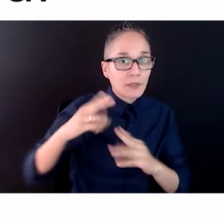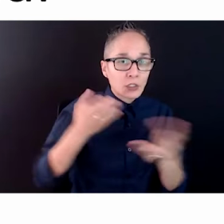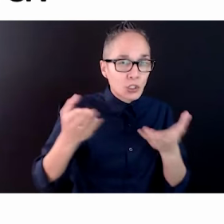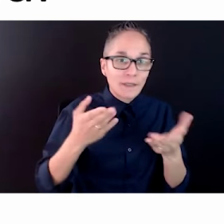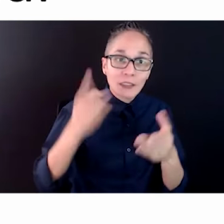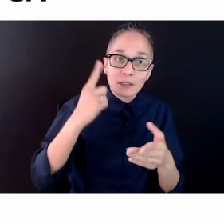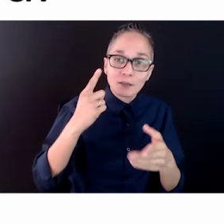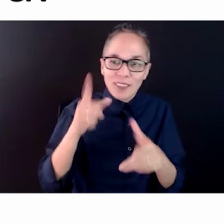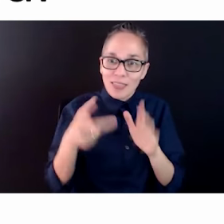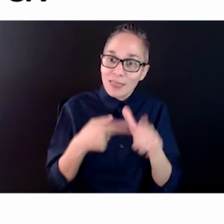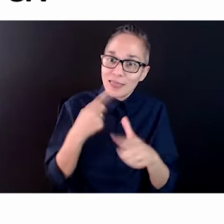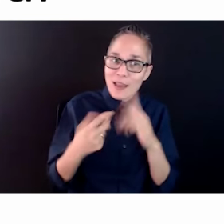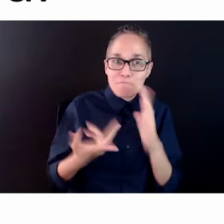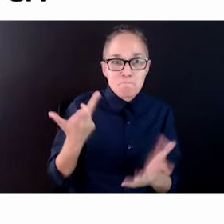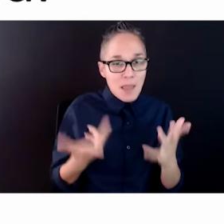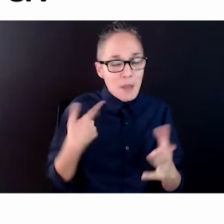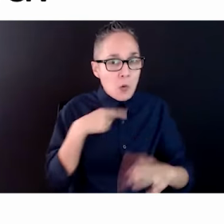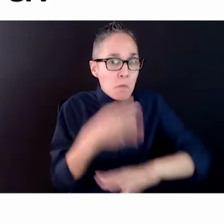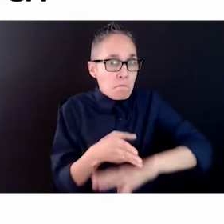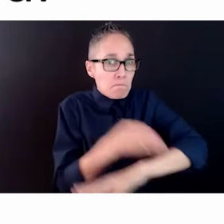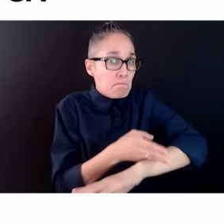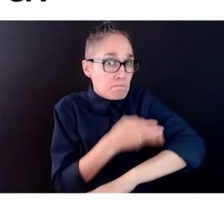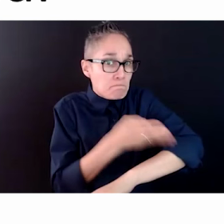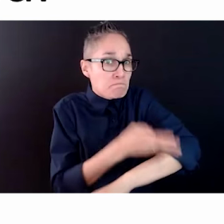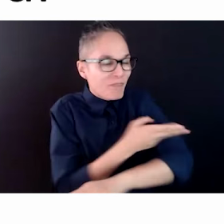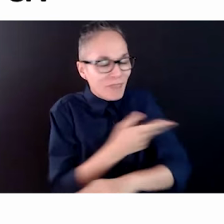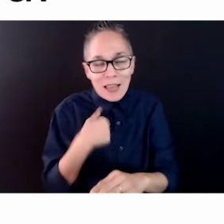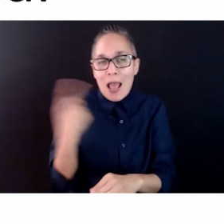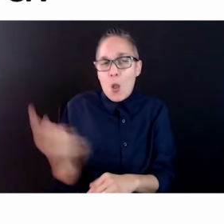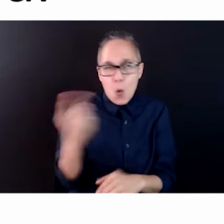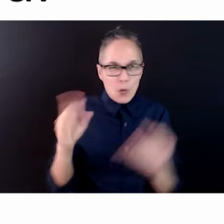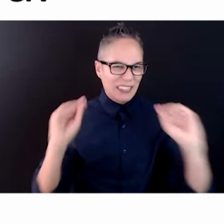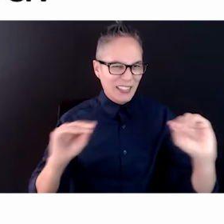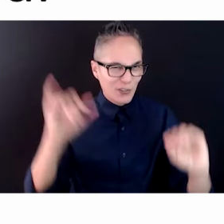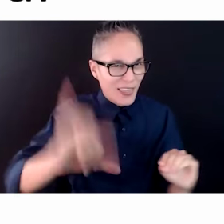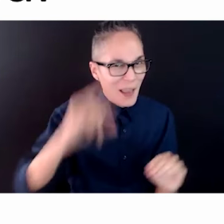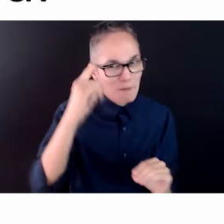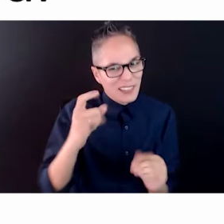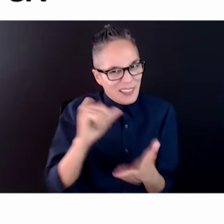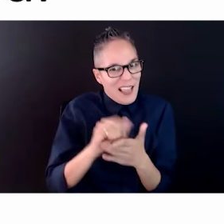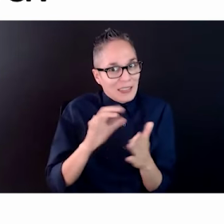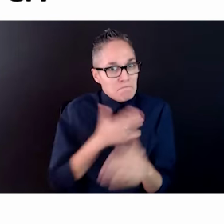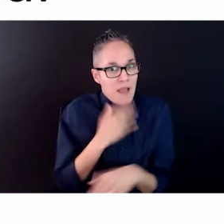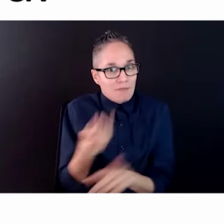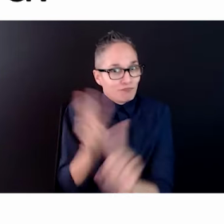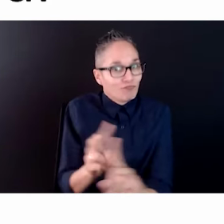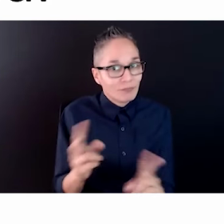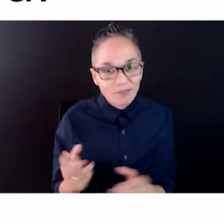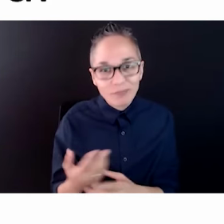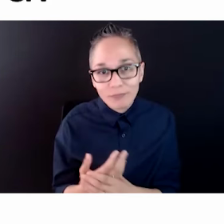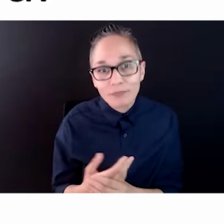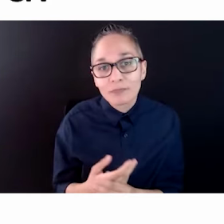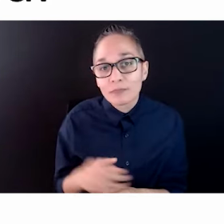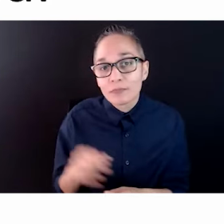each other, then maybe we're making a step. And I really push that because that's how I saw it. I think we should figure out what other